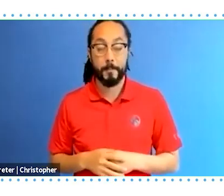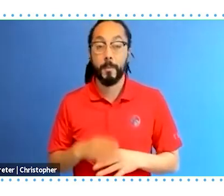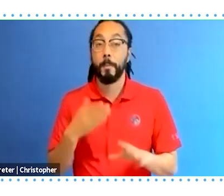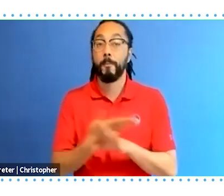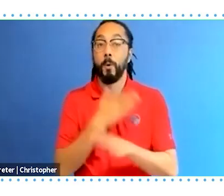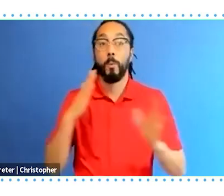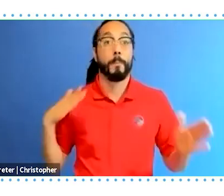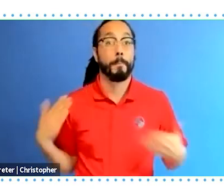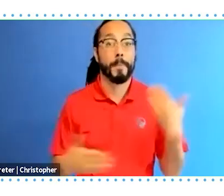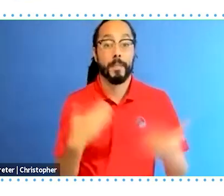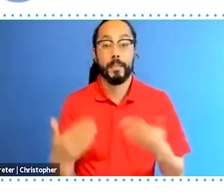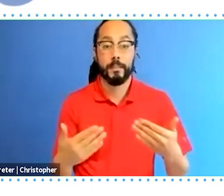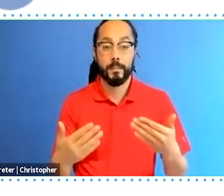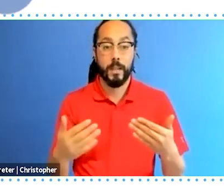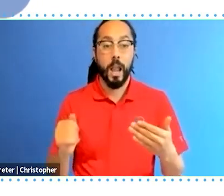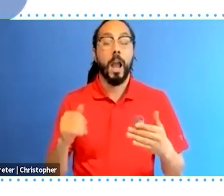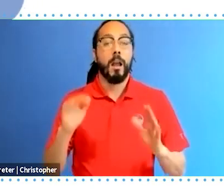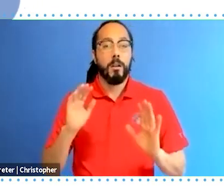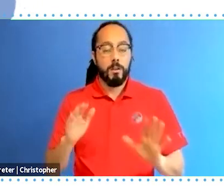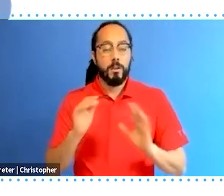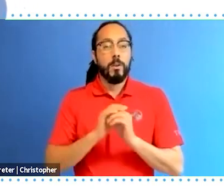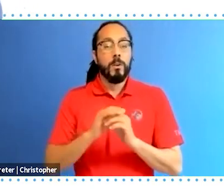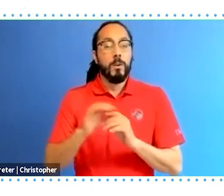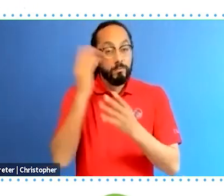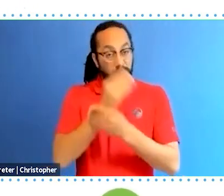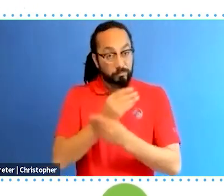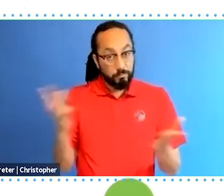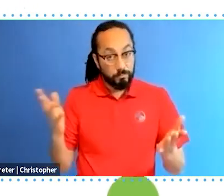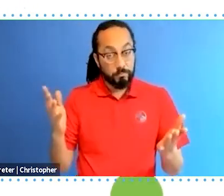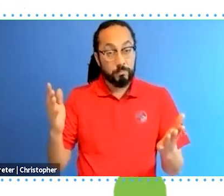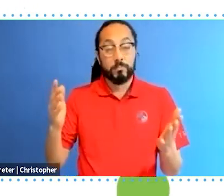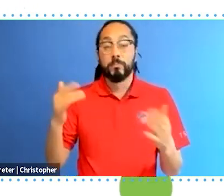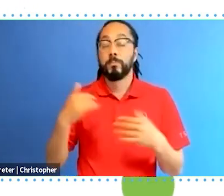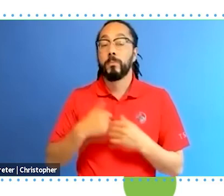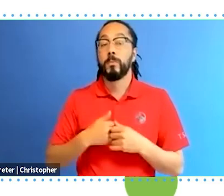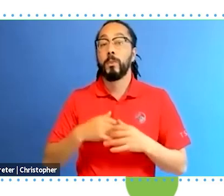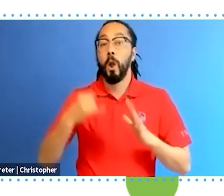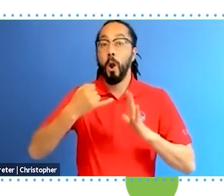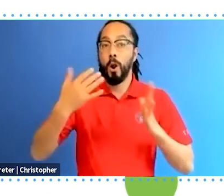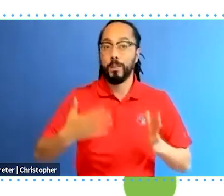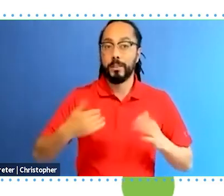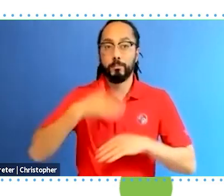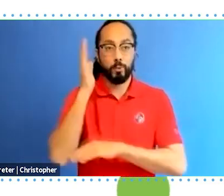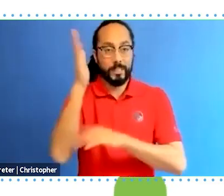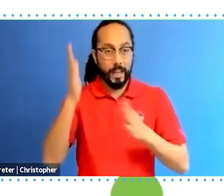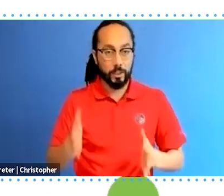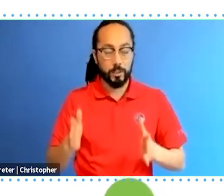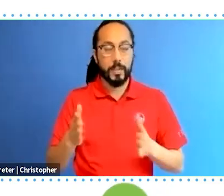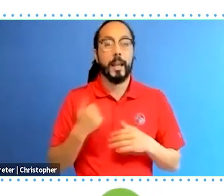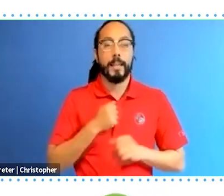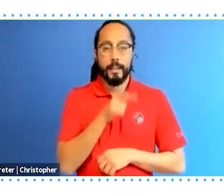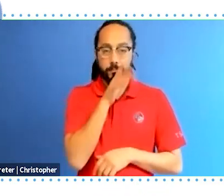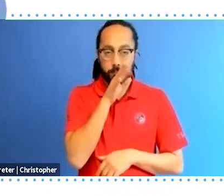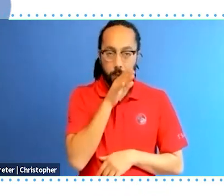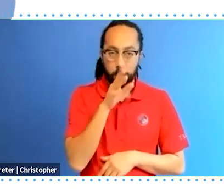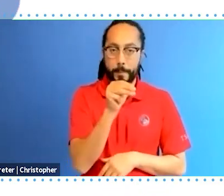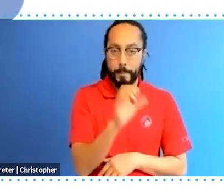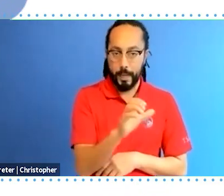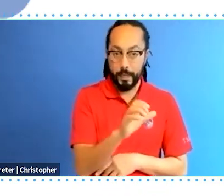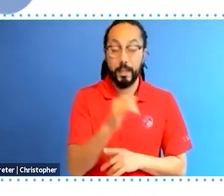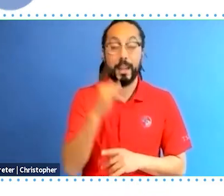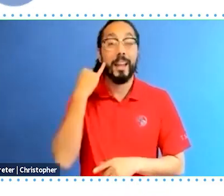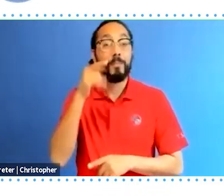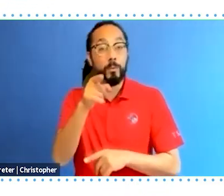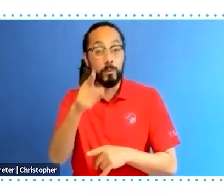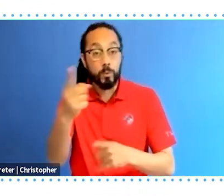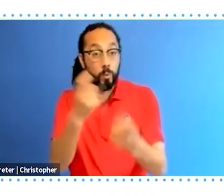over. Only the presenters and moderators will have our microphones on today, so please submit your questions in the Q&A box.